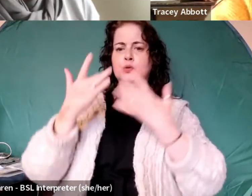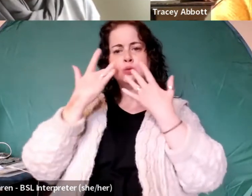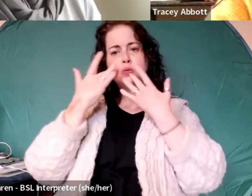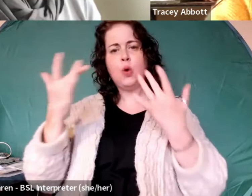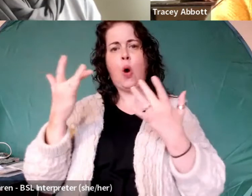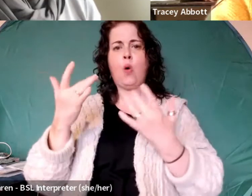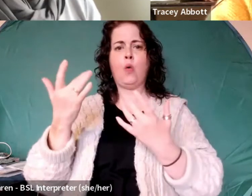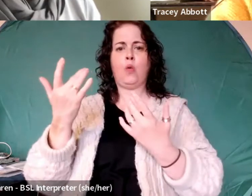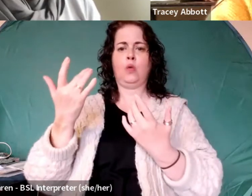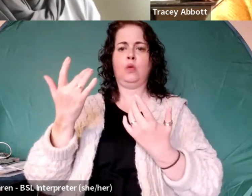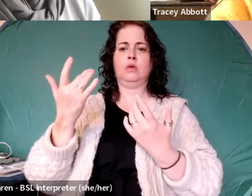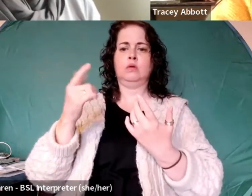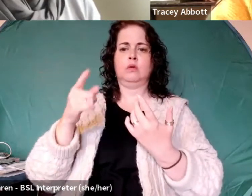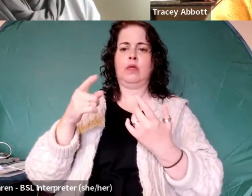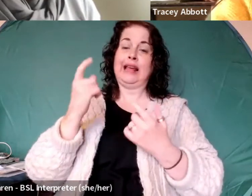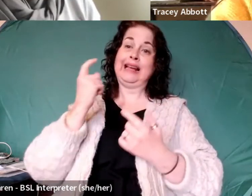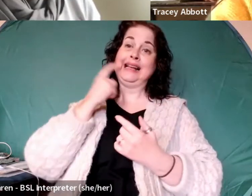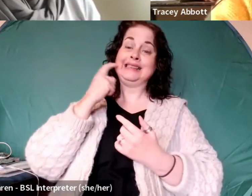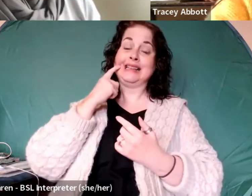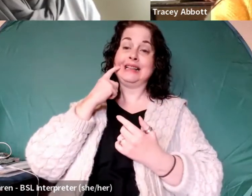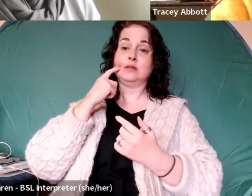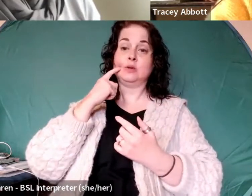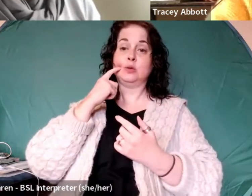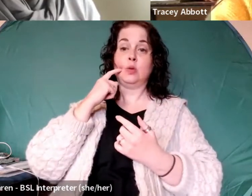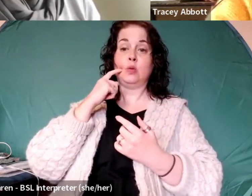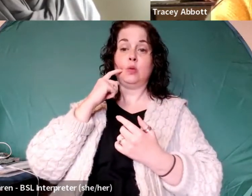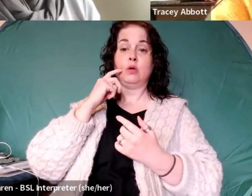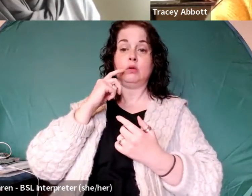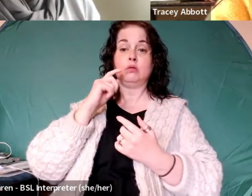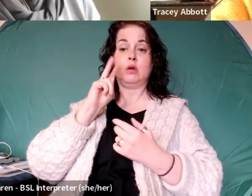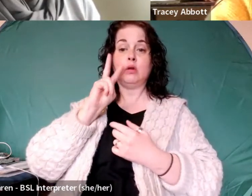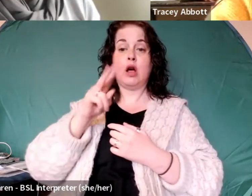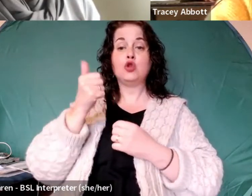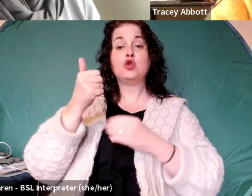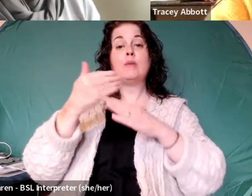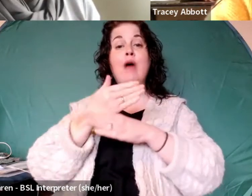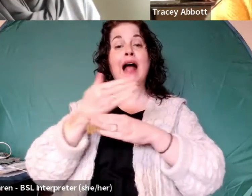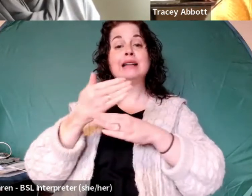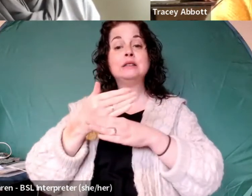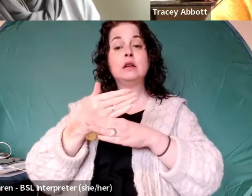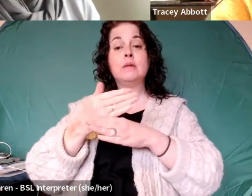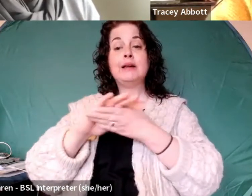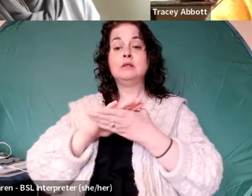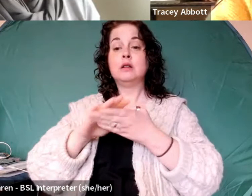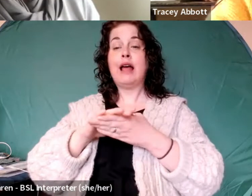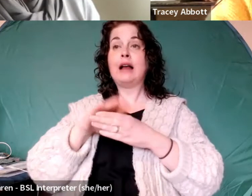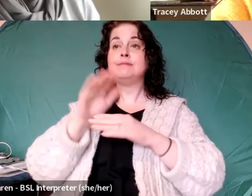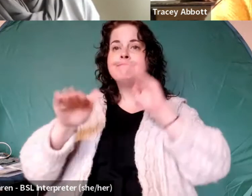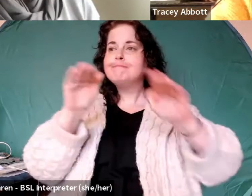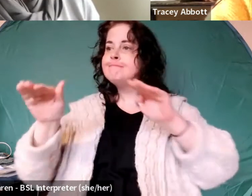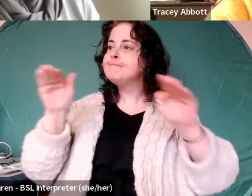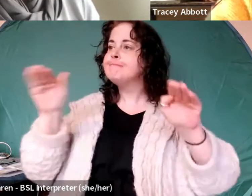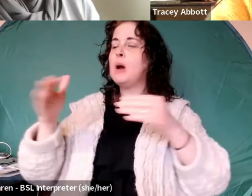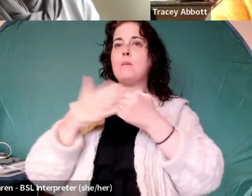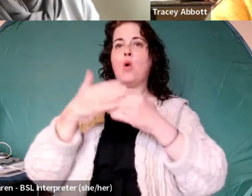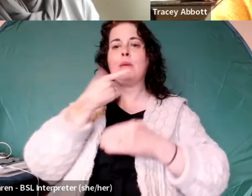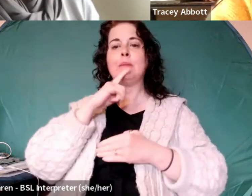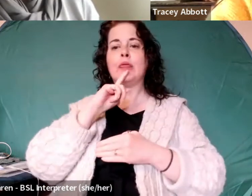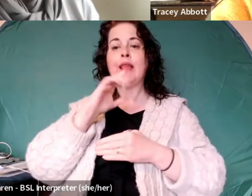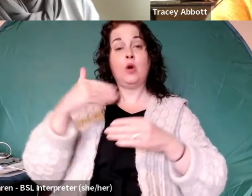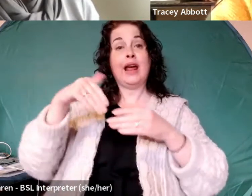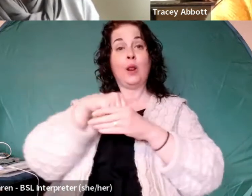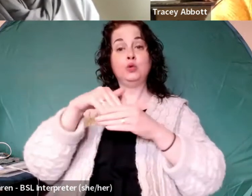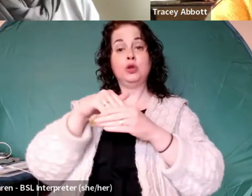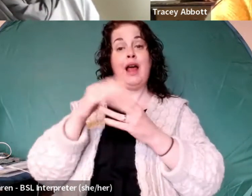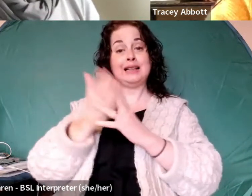that's fairly easy to do and also very good practice, and means that we can reach more people, which is really what inclusion and accessibility